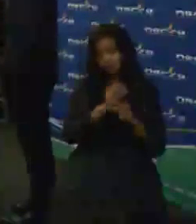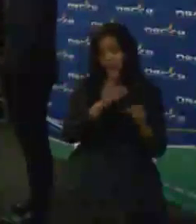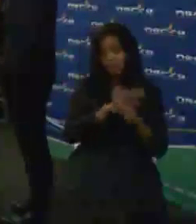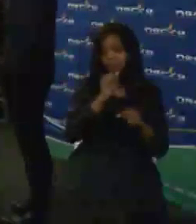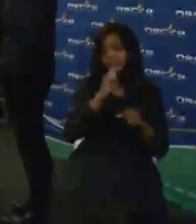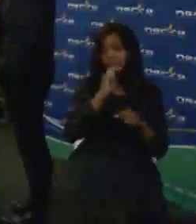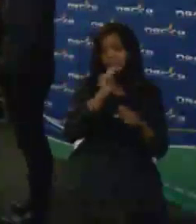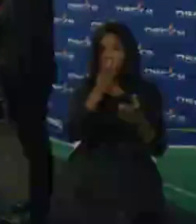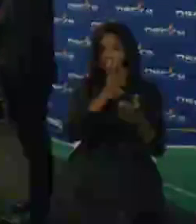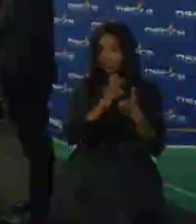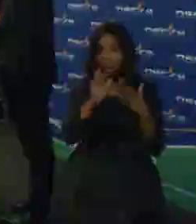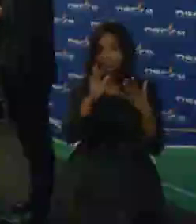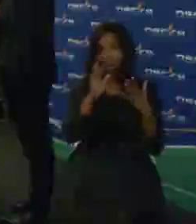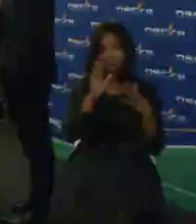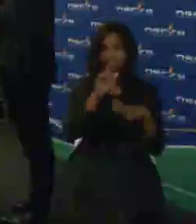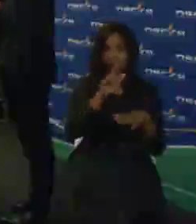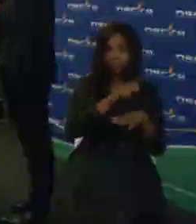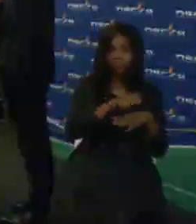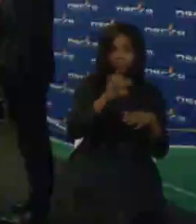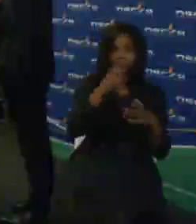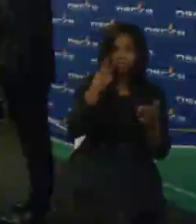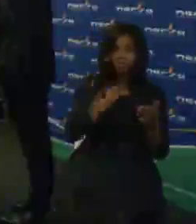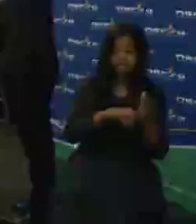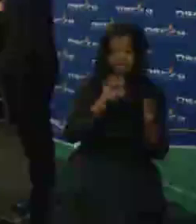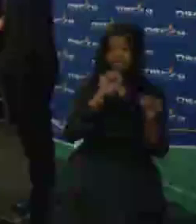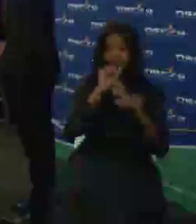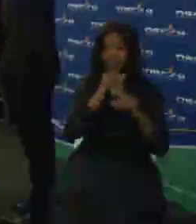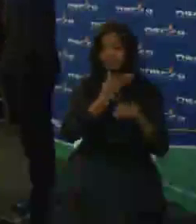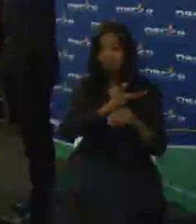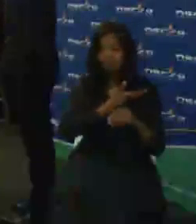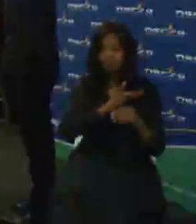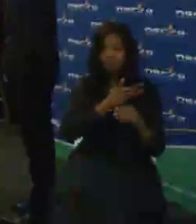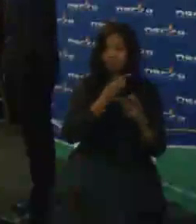true that there are some unscrupulous landlords who are charging excessive amounts.